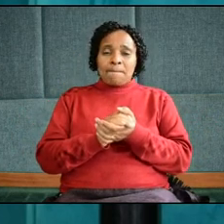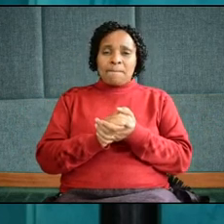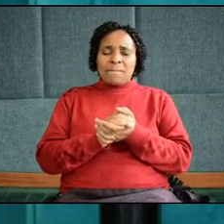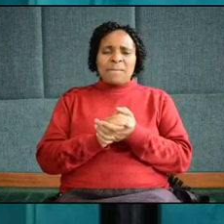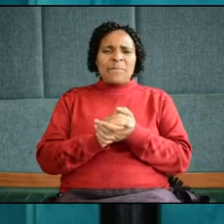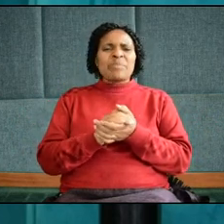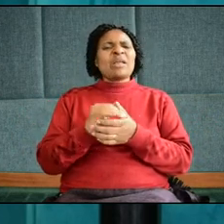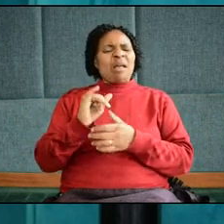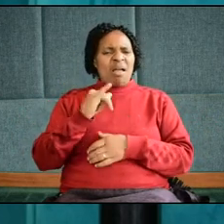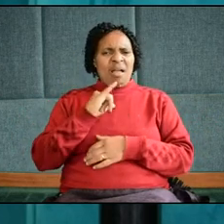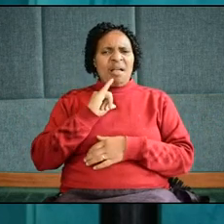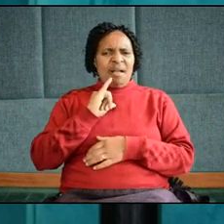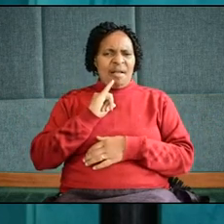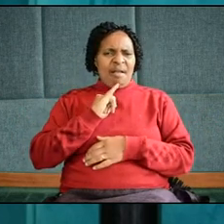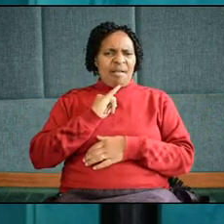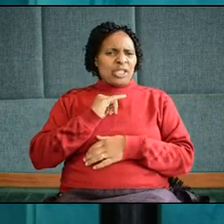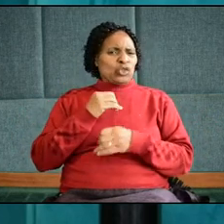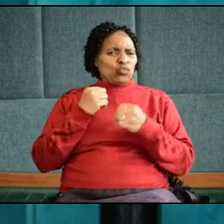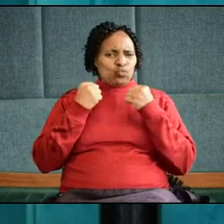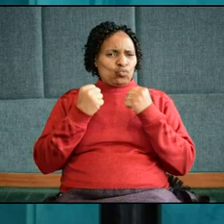for me,